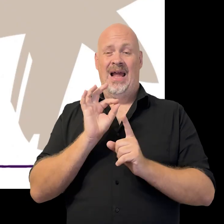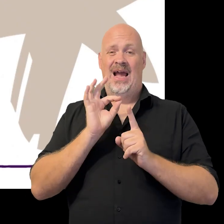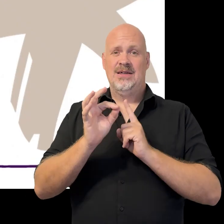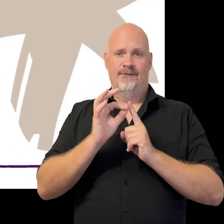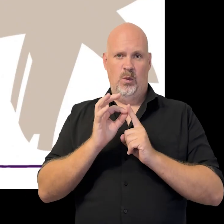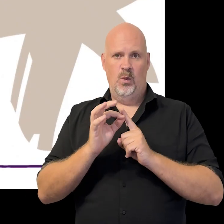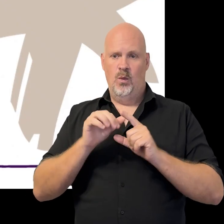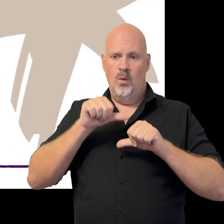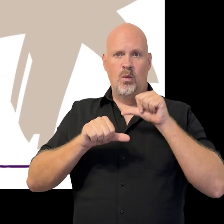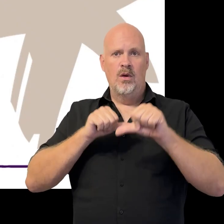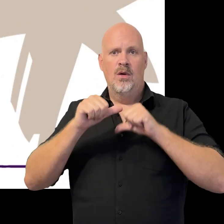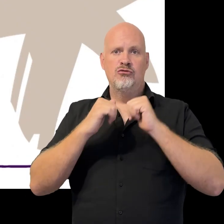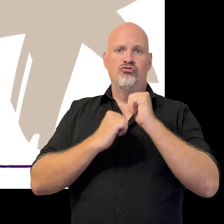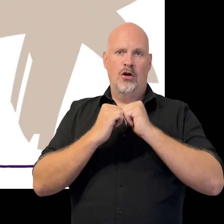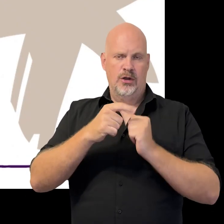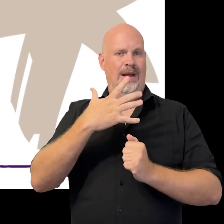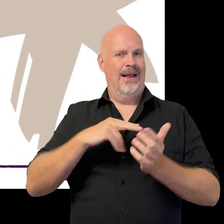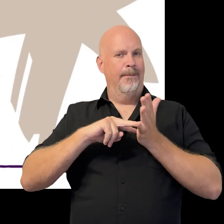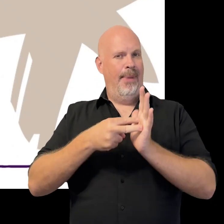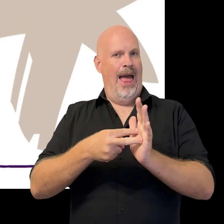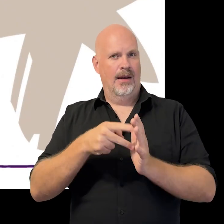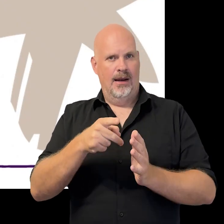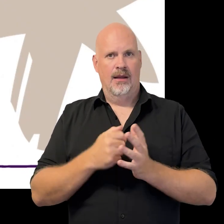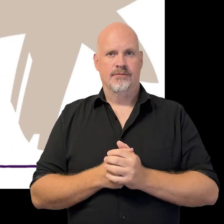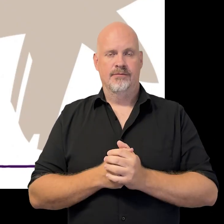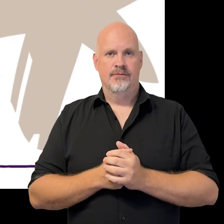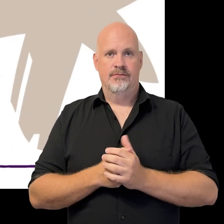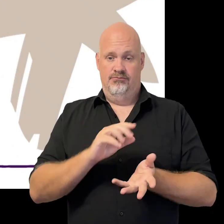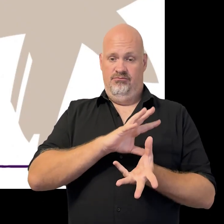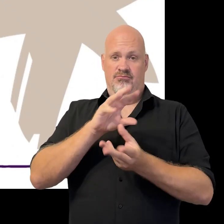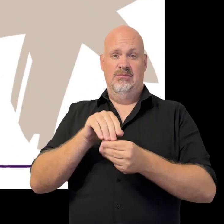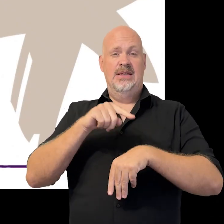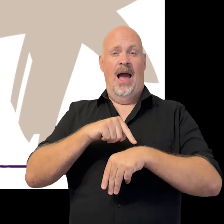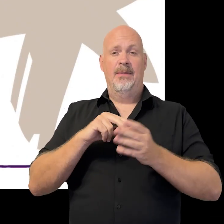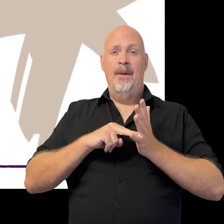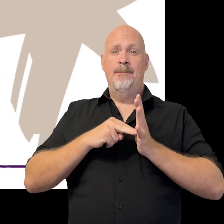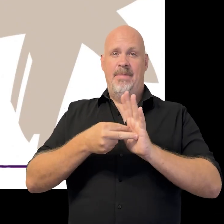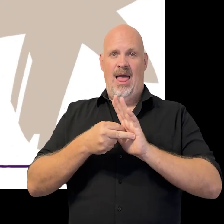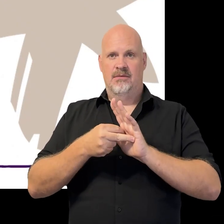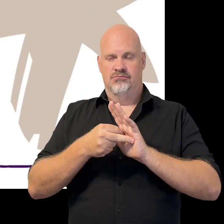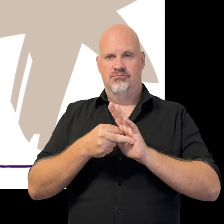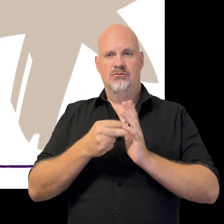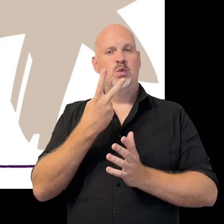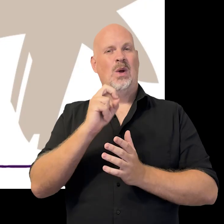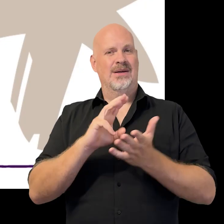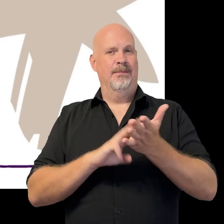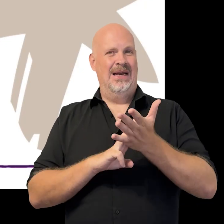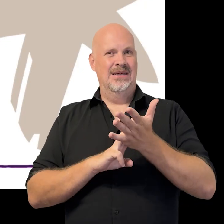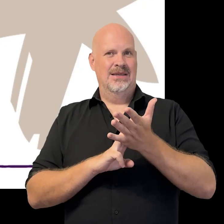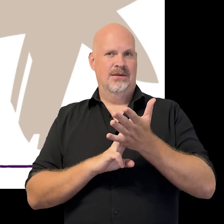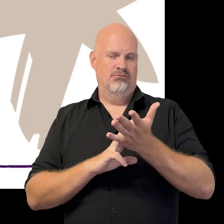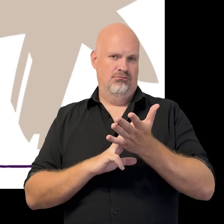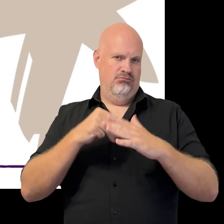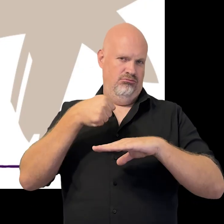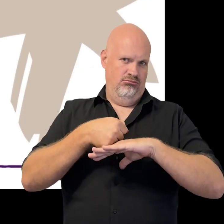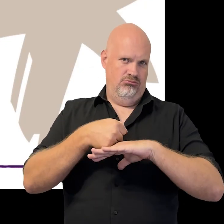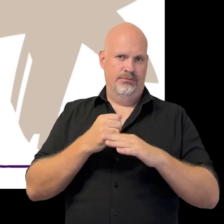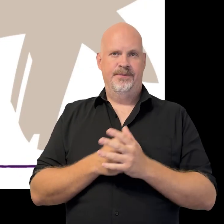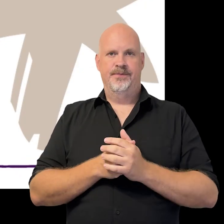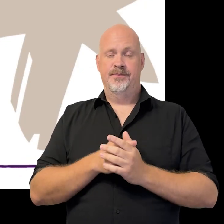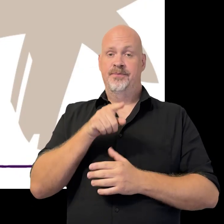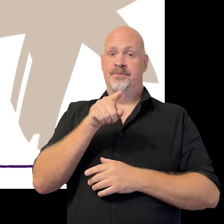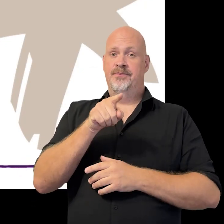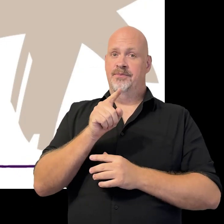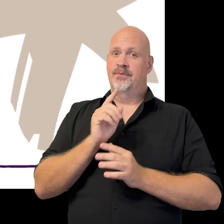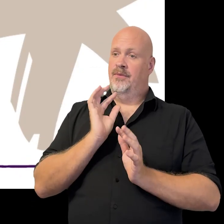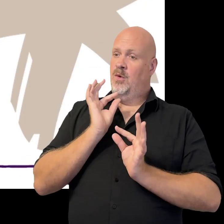And the research aim needs to be as clear and focused as you possibly can, because that really will set the